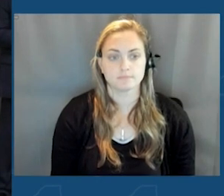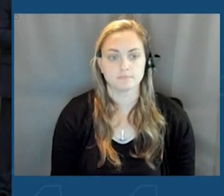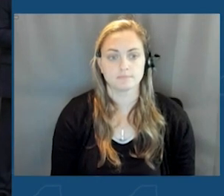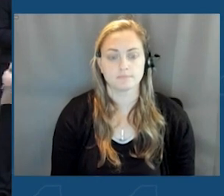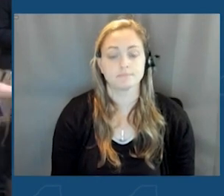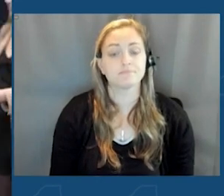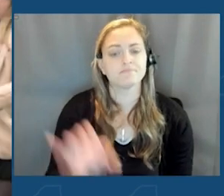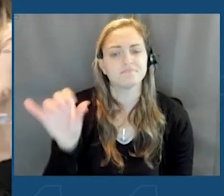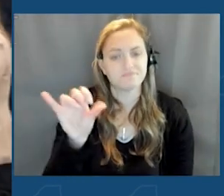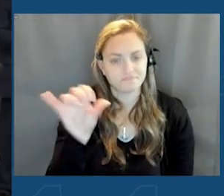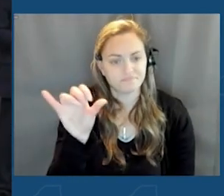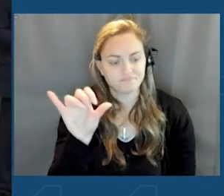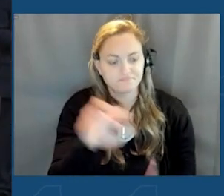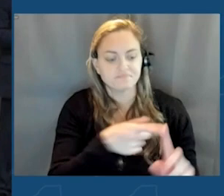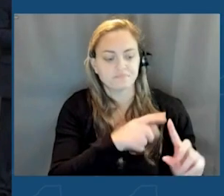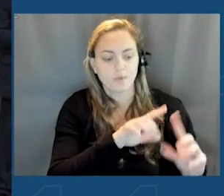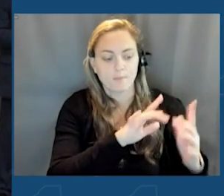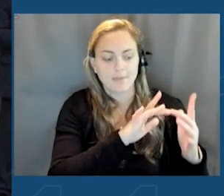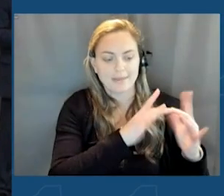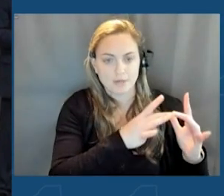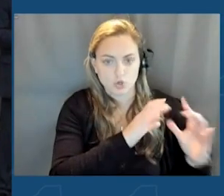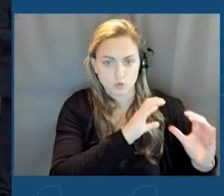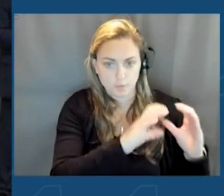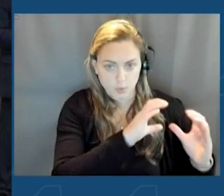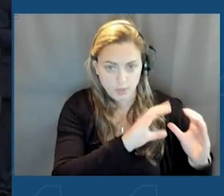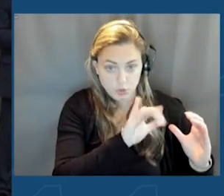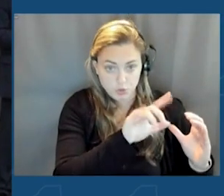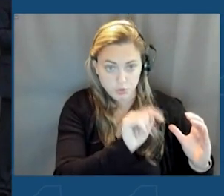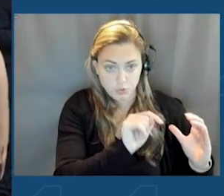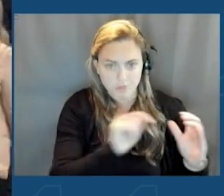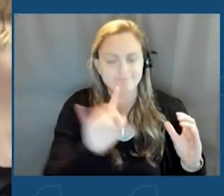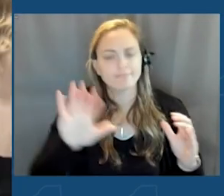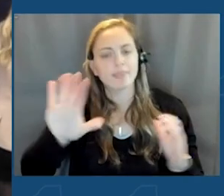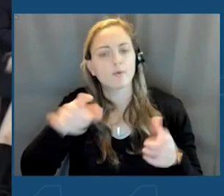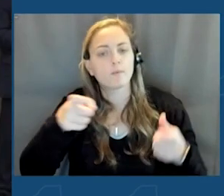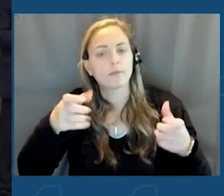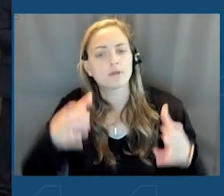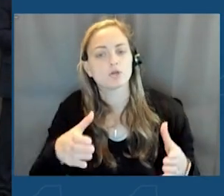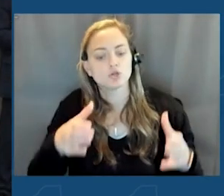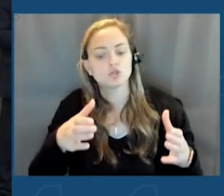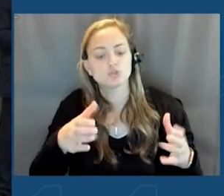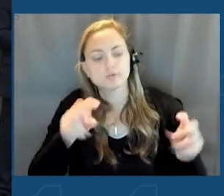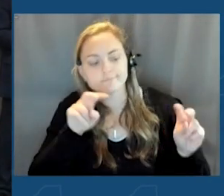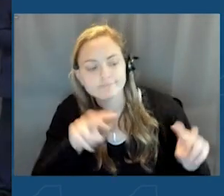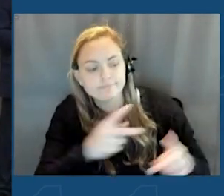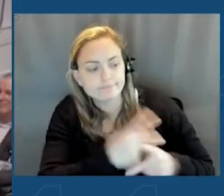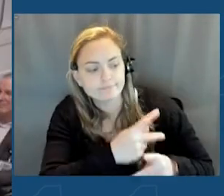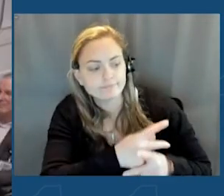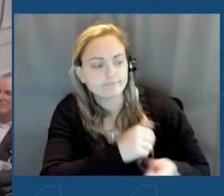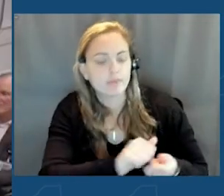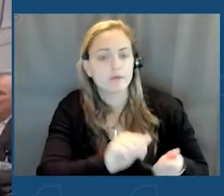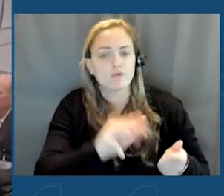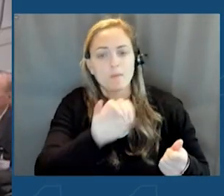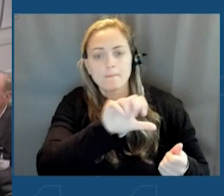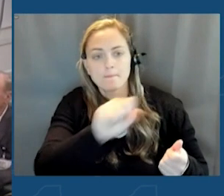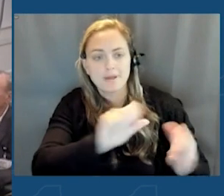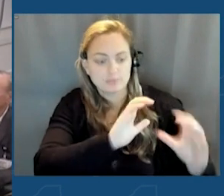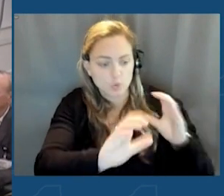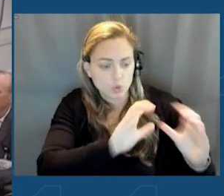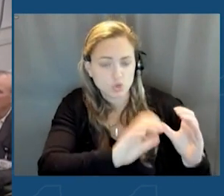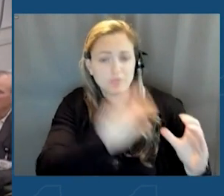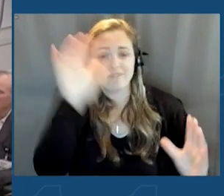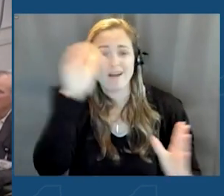Also from the Digital Communications Unit, the manager who oversaw not only mass communications, but